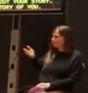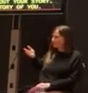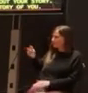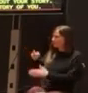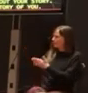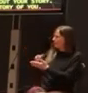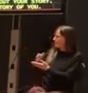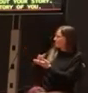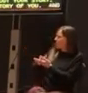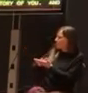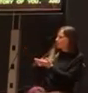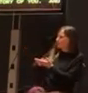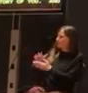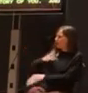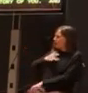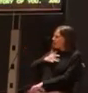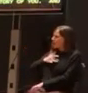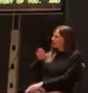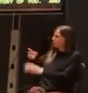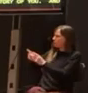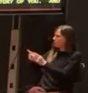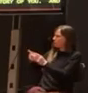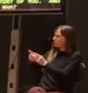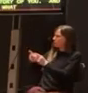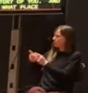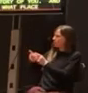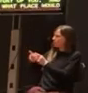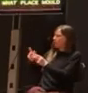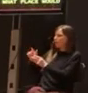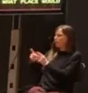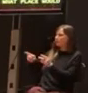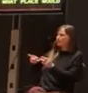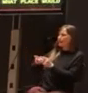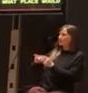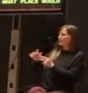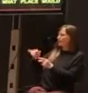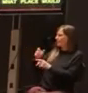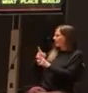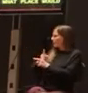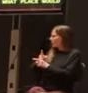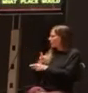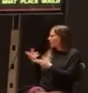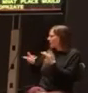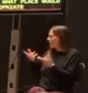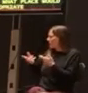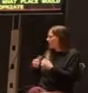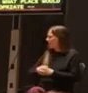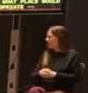or place would be an appropriate... What?